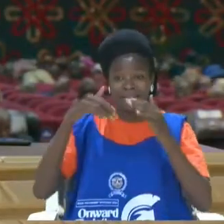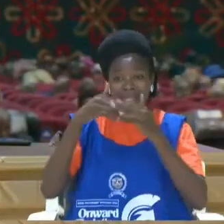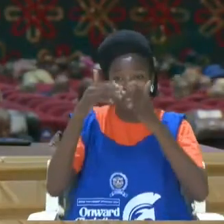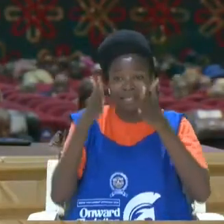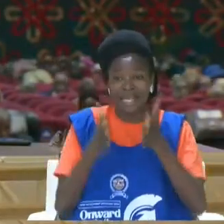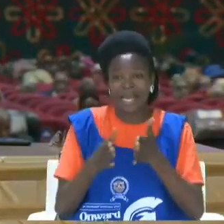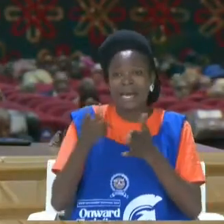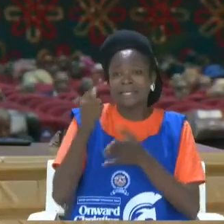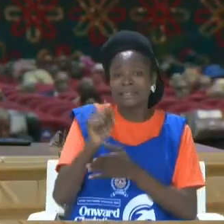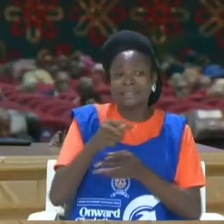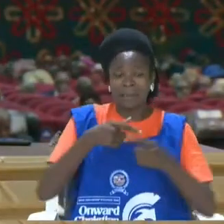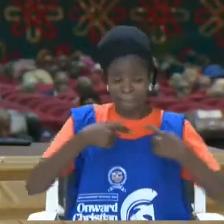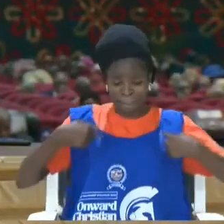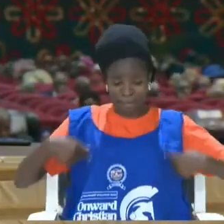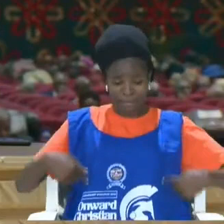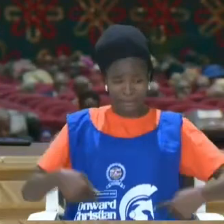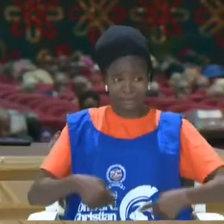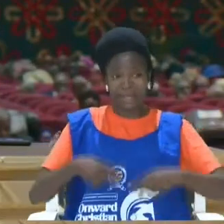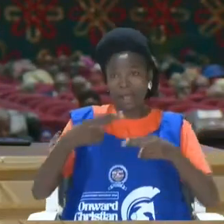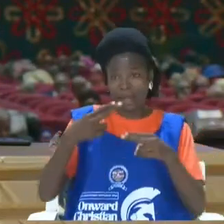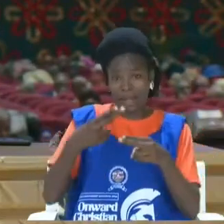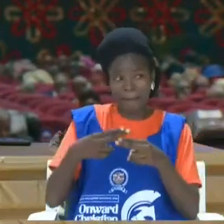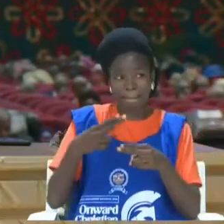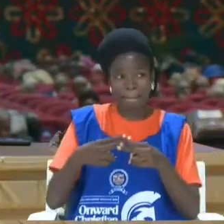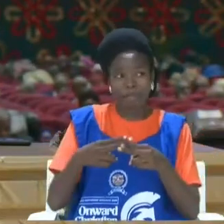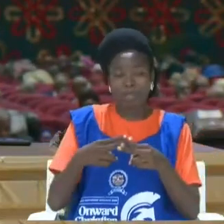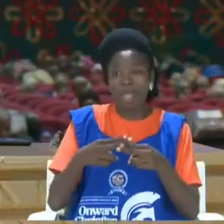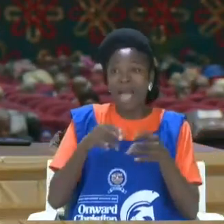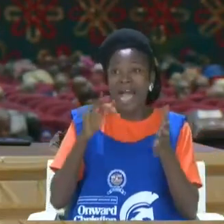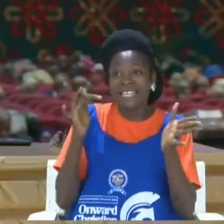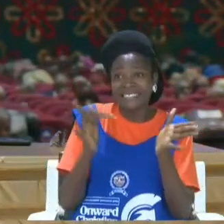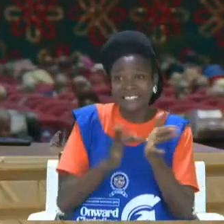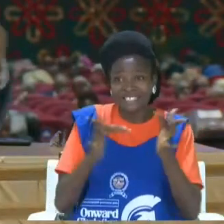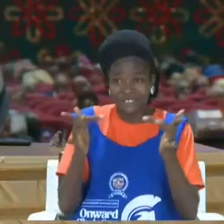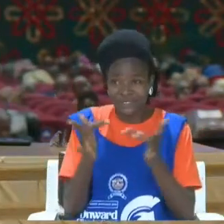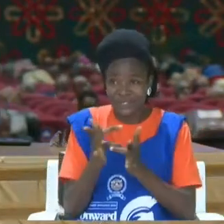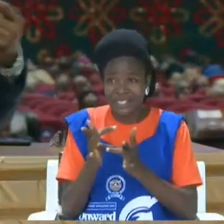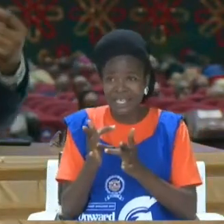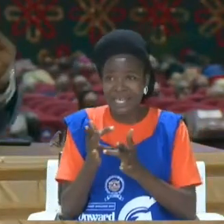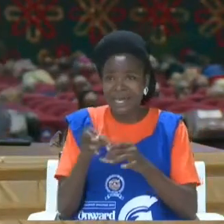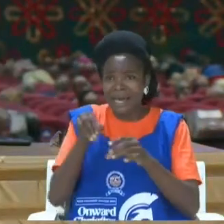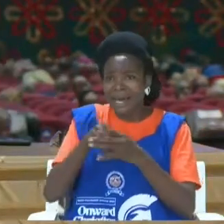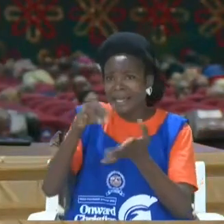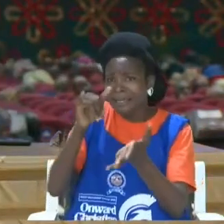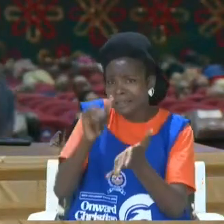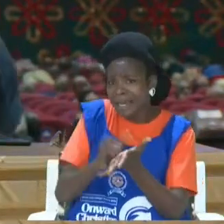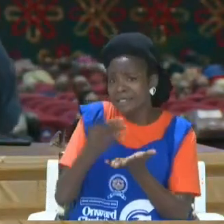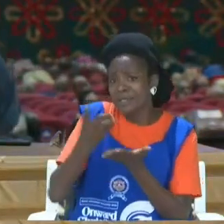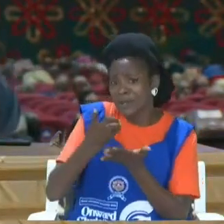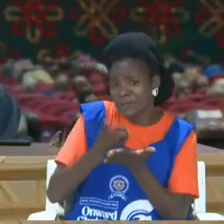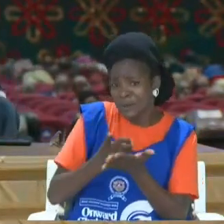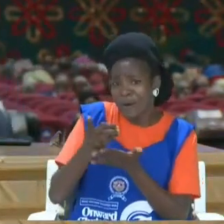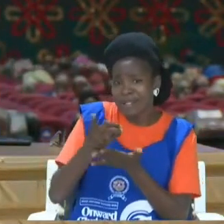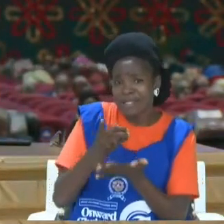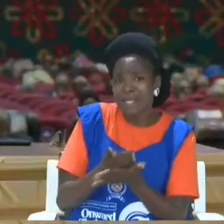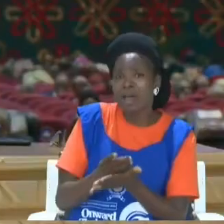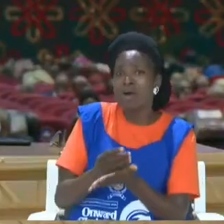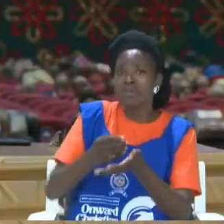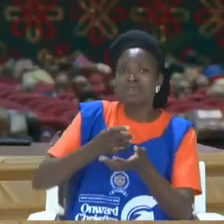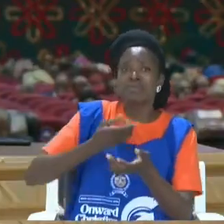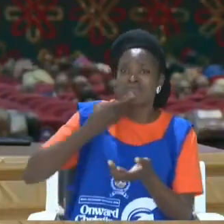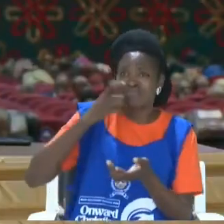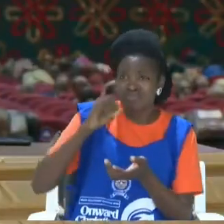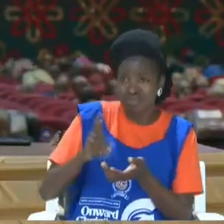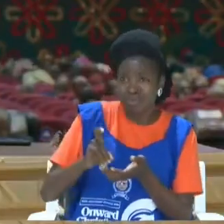name Nicodemus. And Jesus, in that discourse, revealed